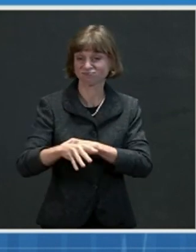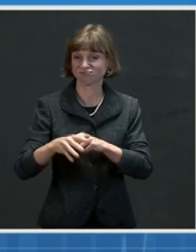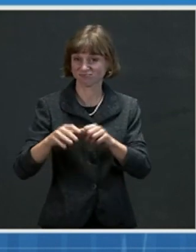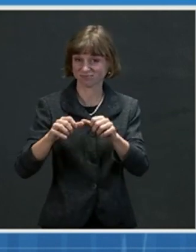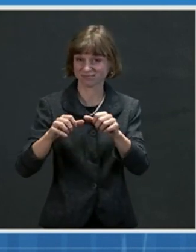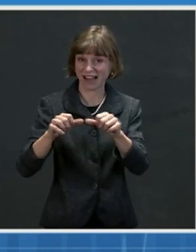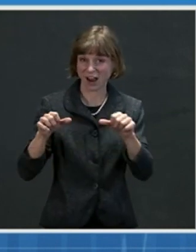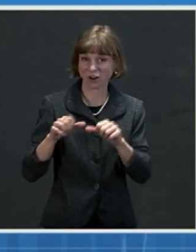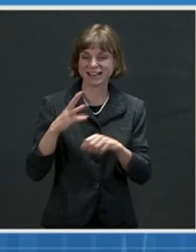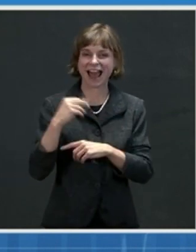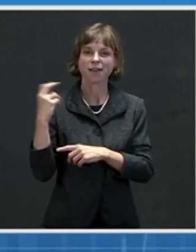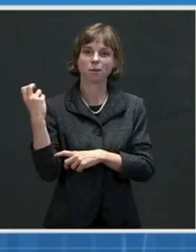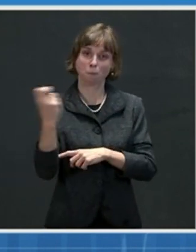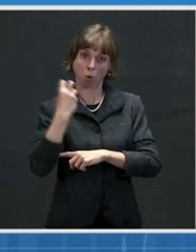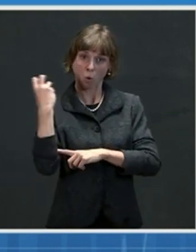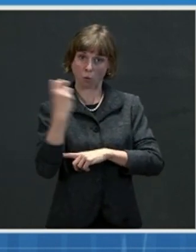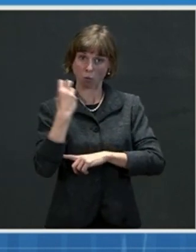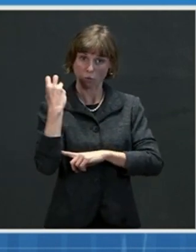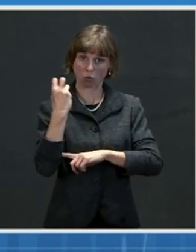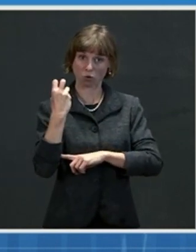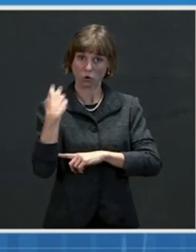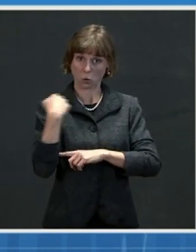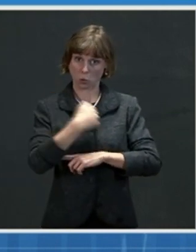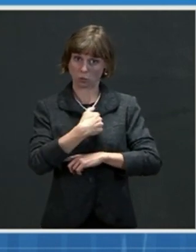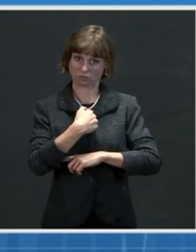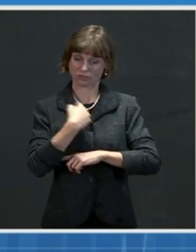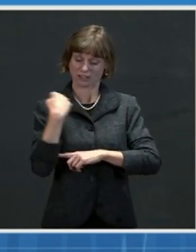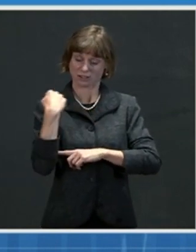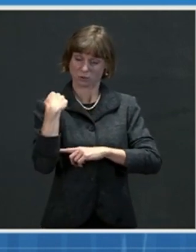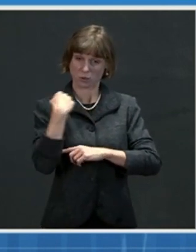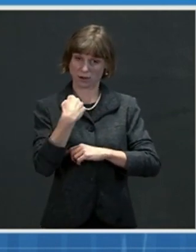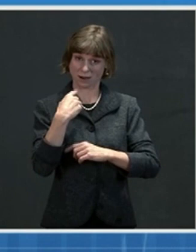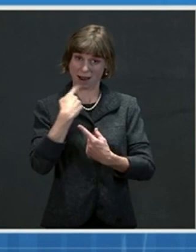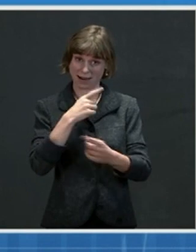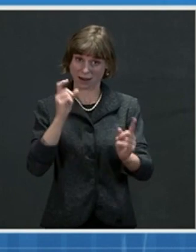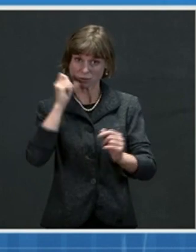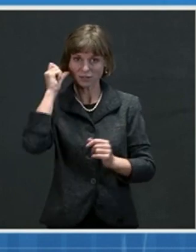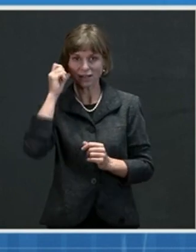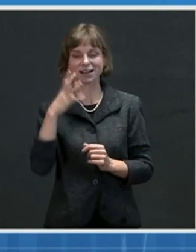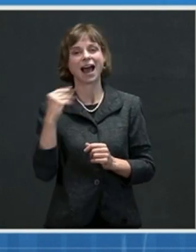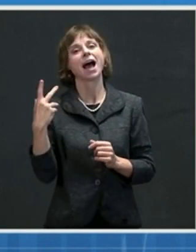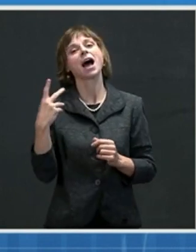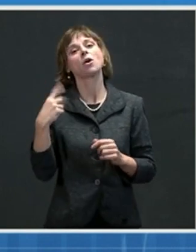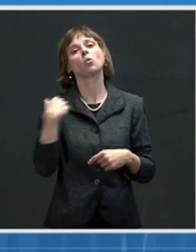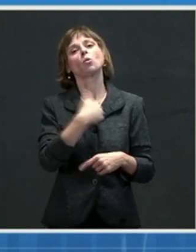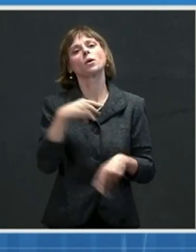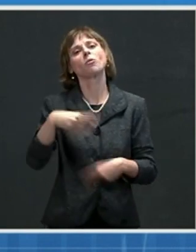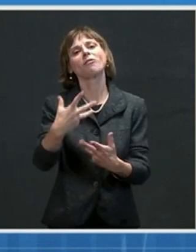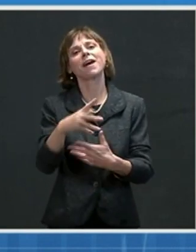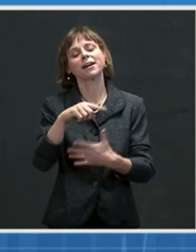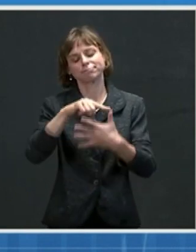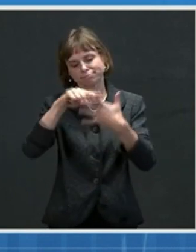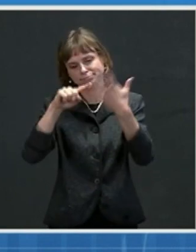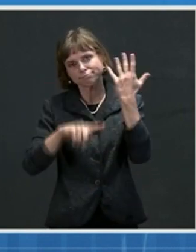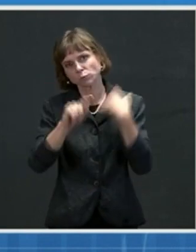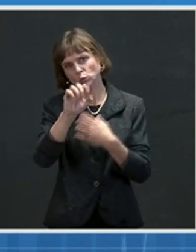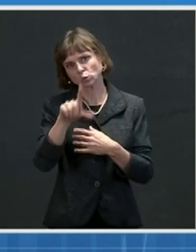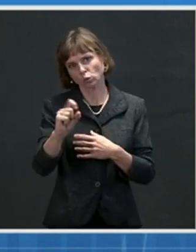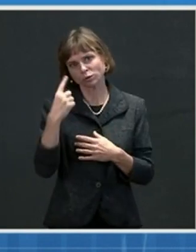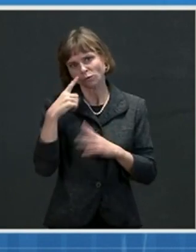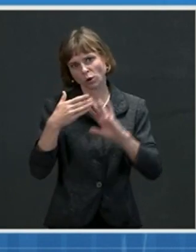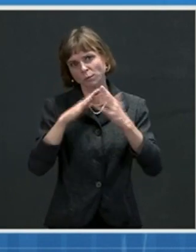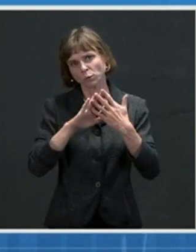yesterday, along with efforts to build vaccine confidence, we are providing tools to communities around the country to do this